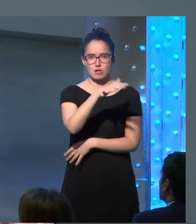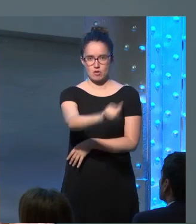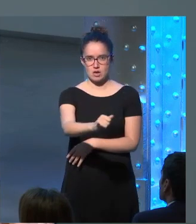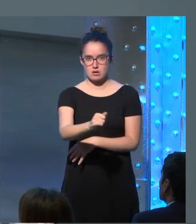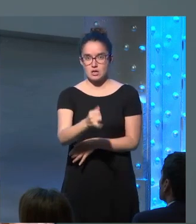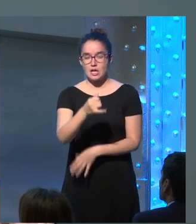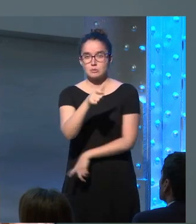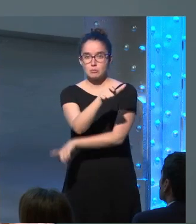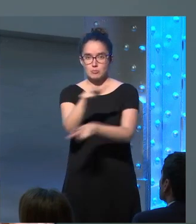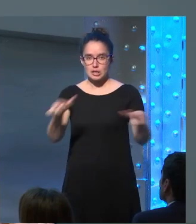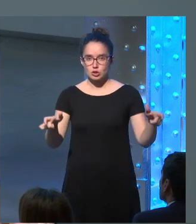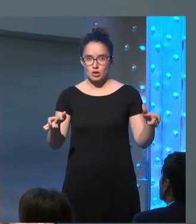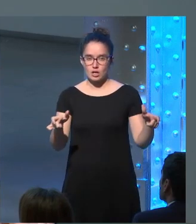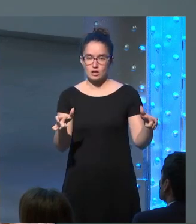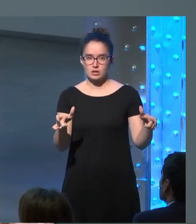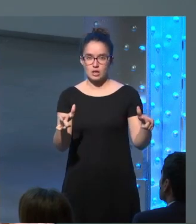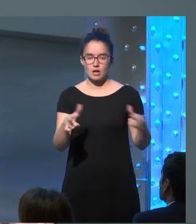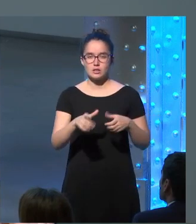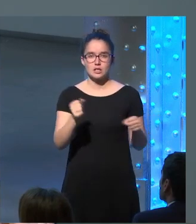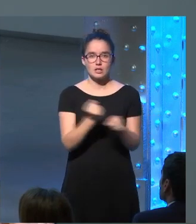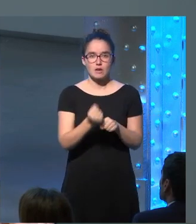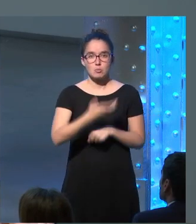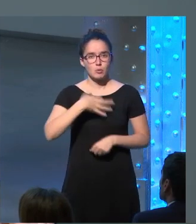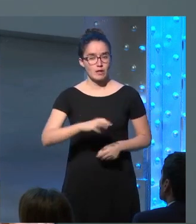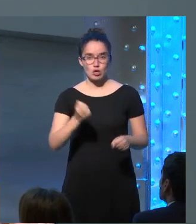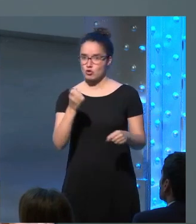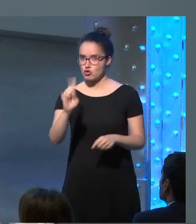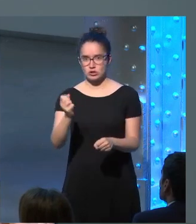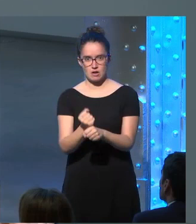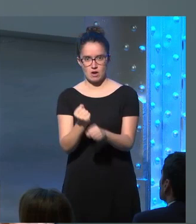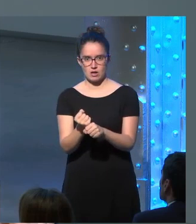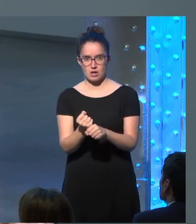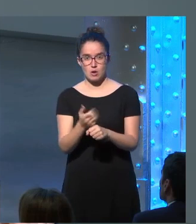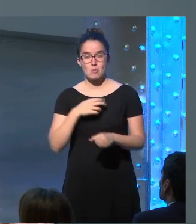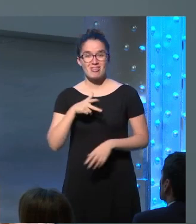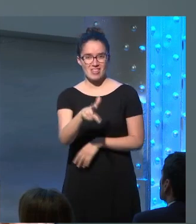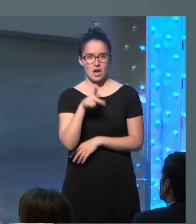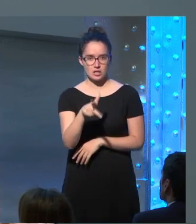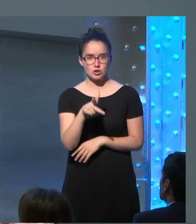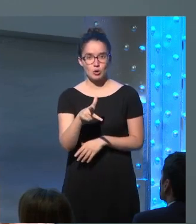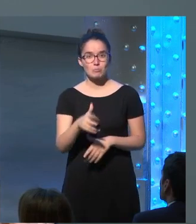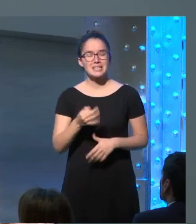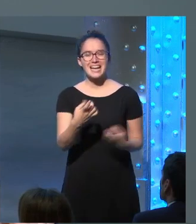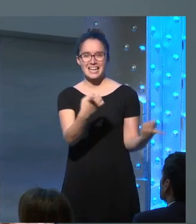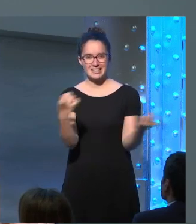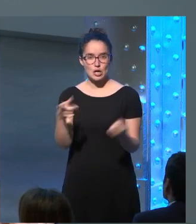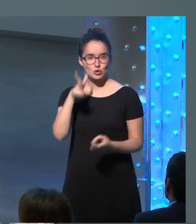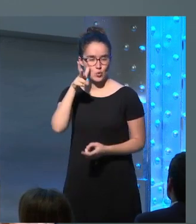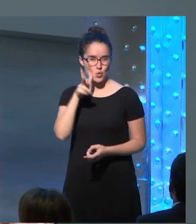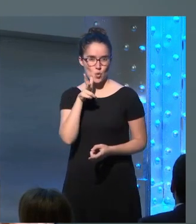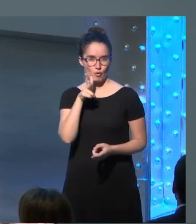we realize that people with disabilities have a room in our society. If they don't work, this is a question